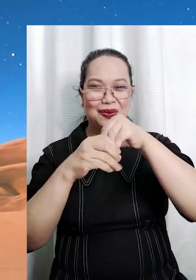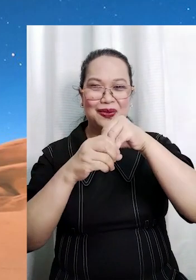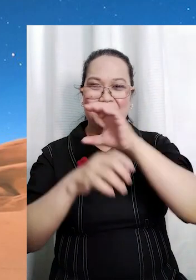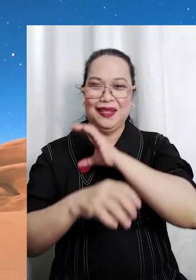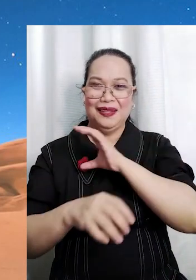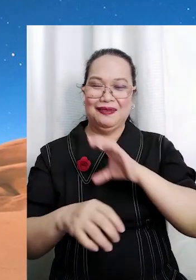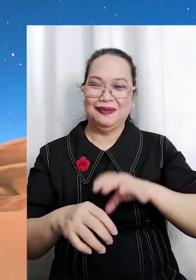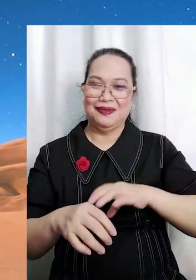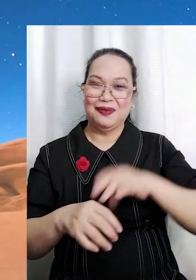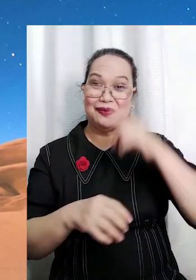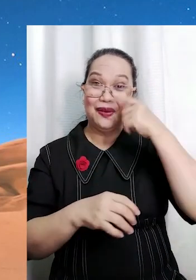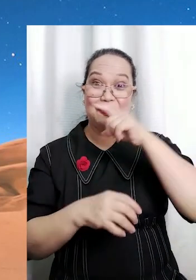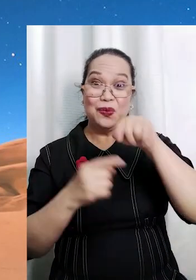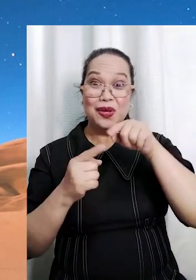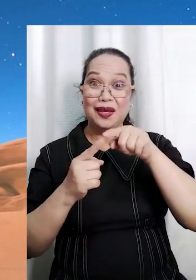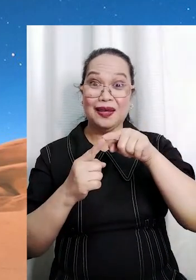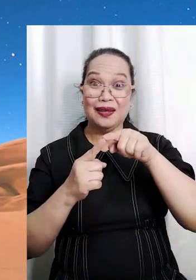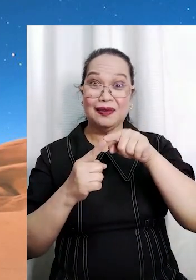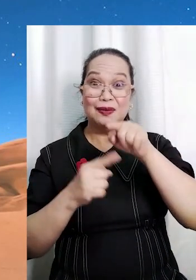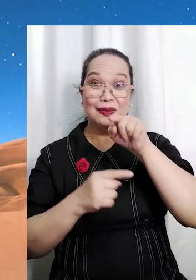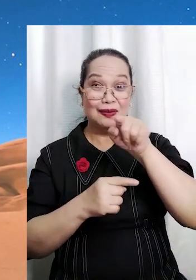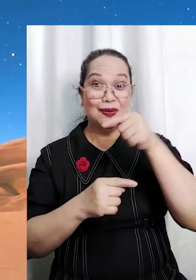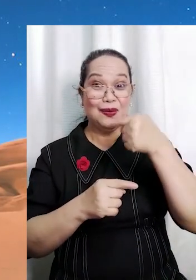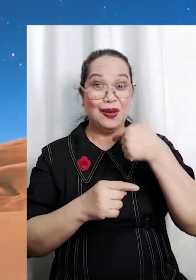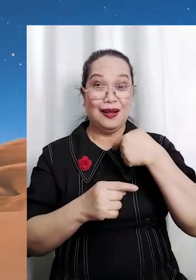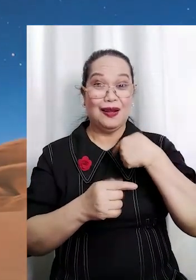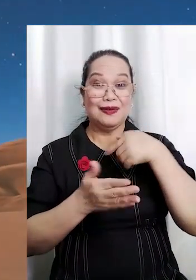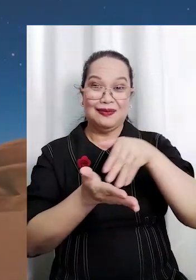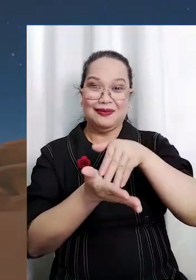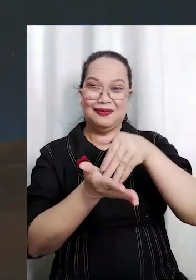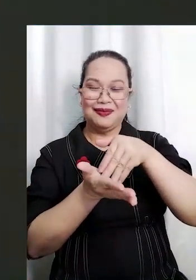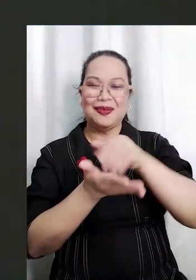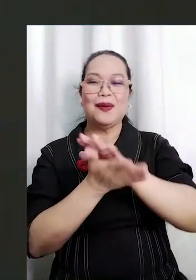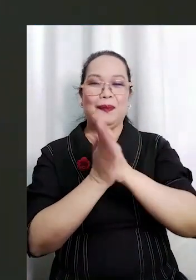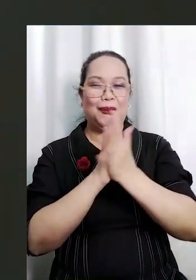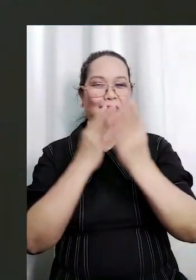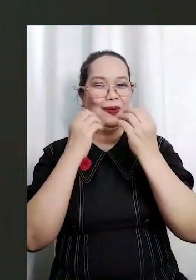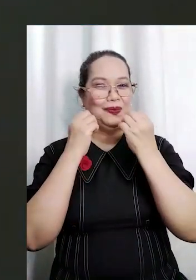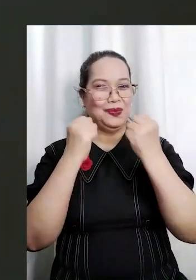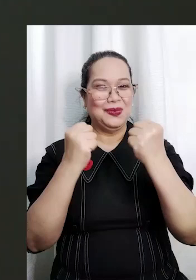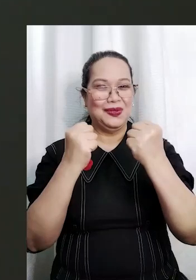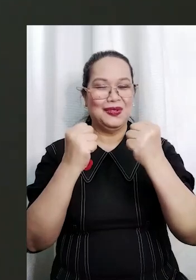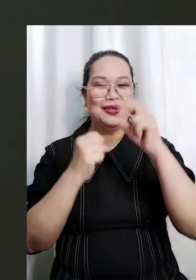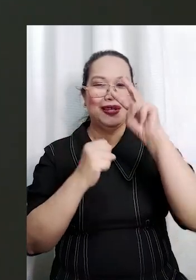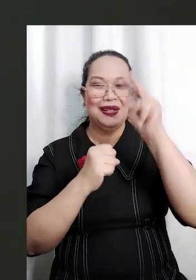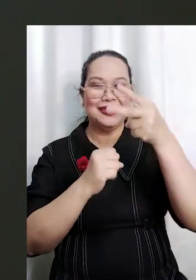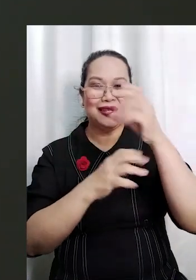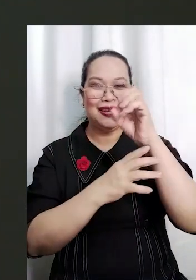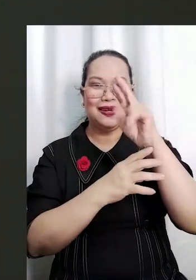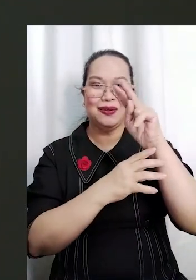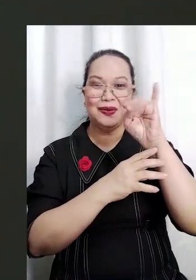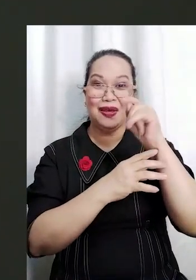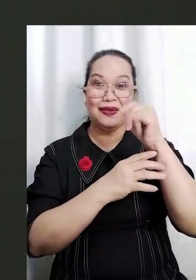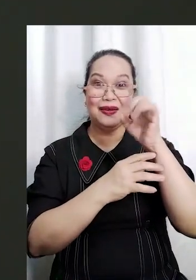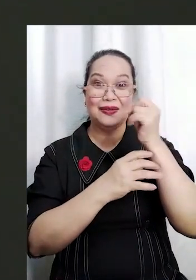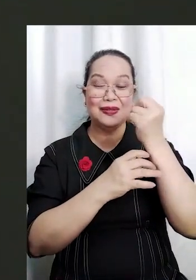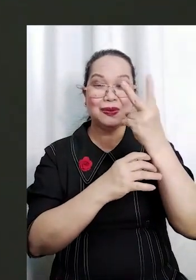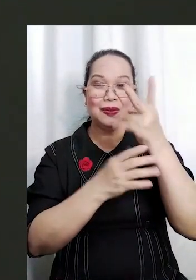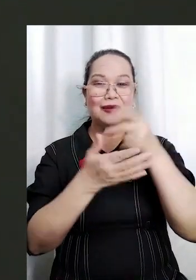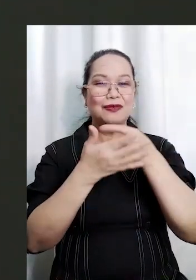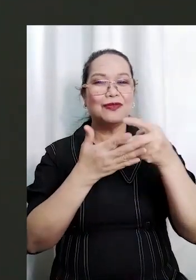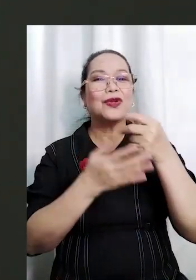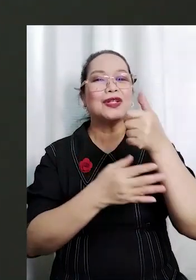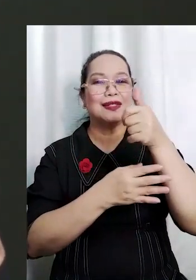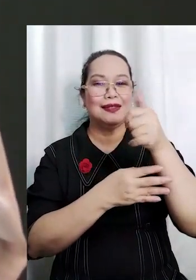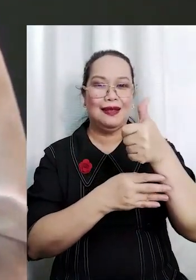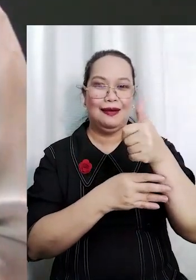Christ. And for when I am weak, then I am strong." 2 Corinthians chapter 12 verse